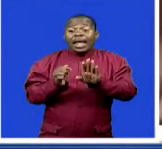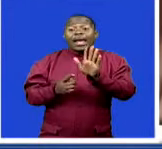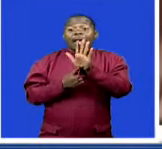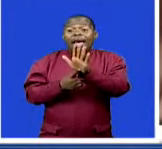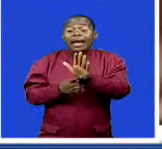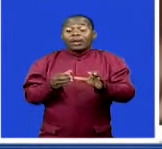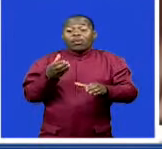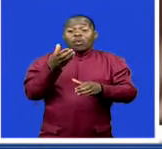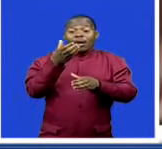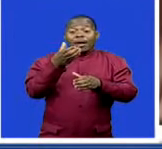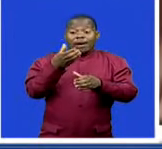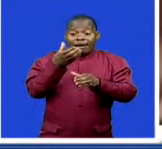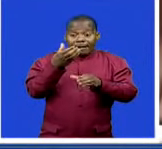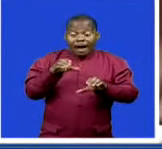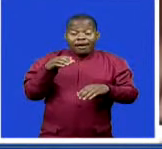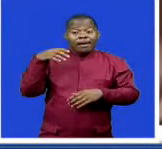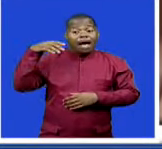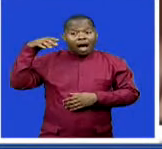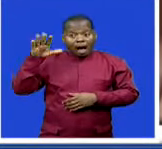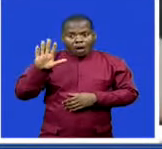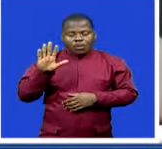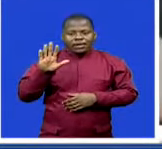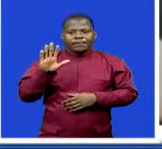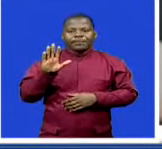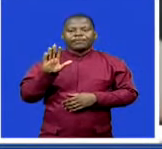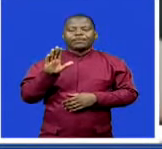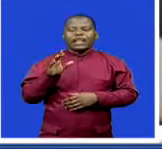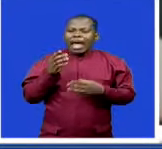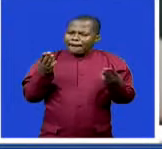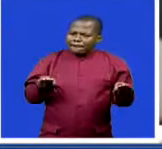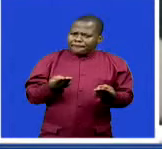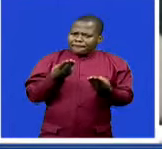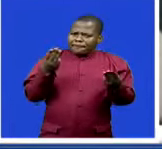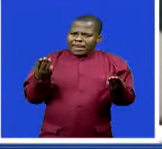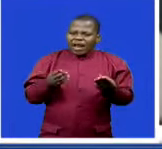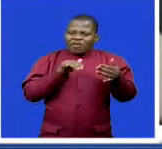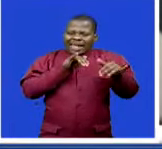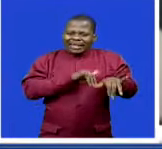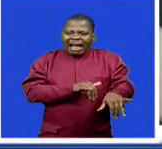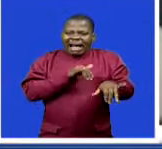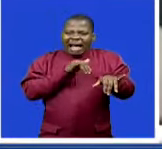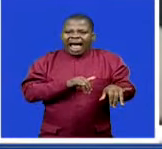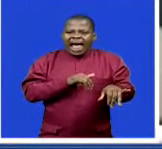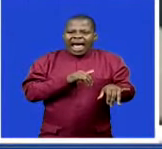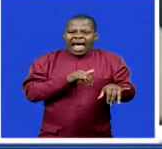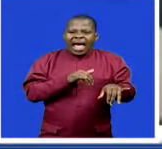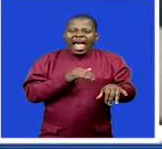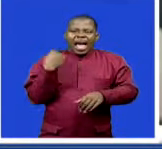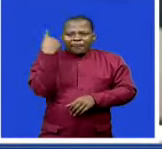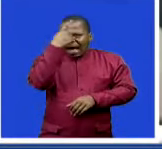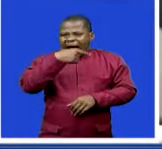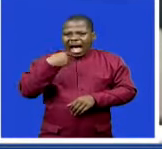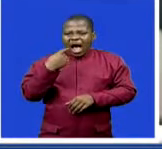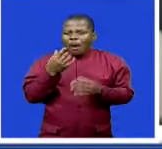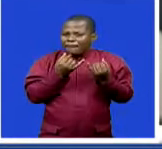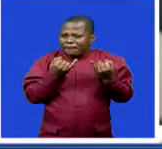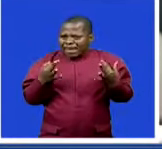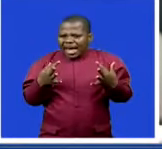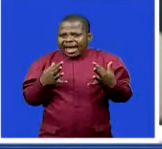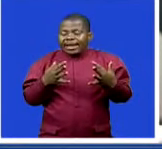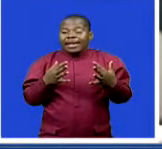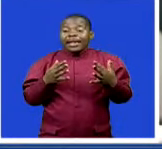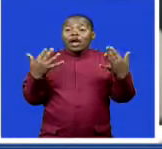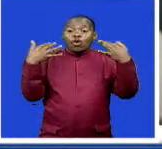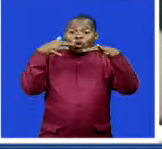may make an example in other nations, they spend those hours on social media. They spend hours on social